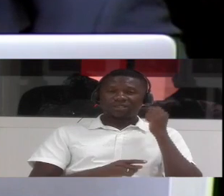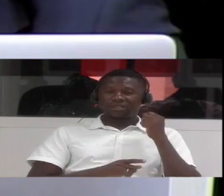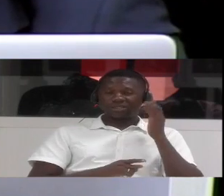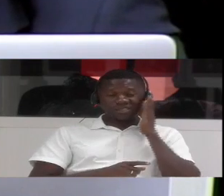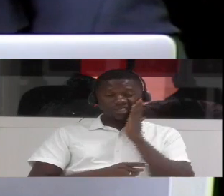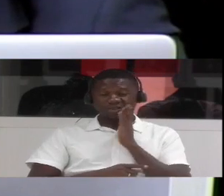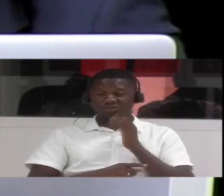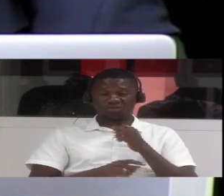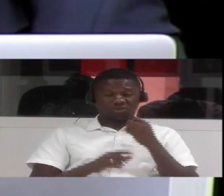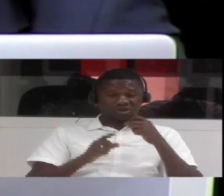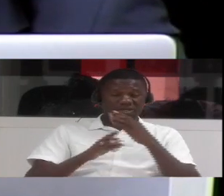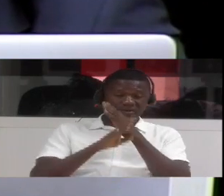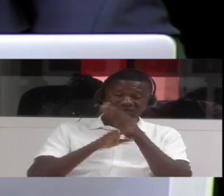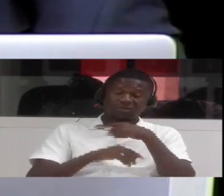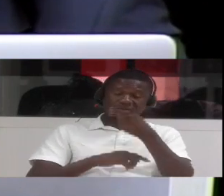28